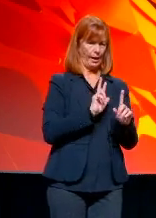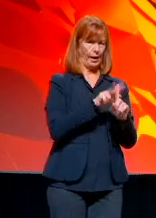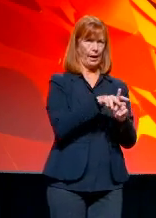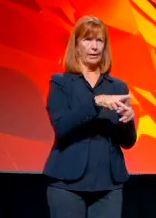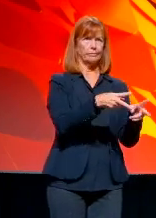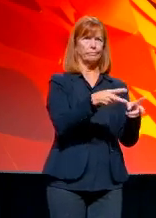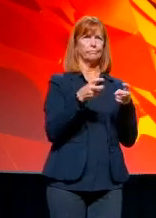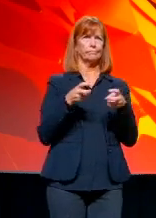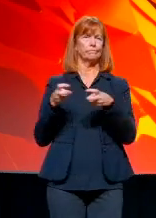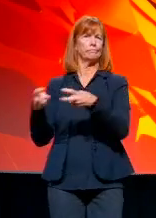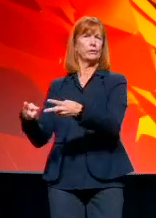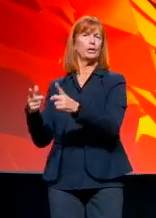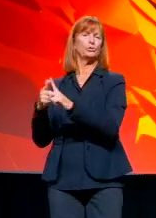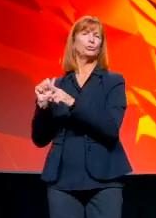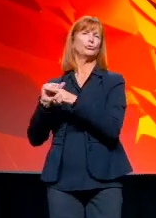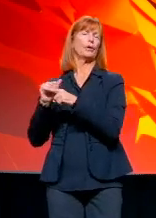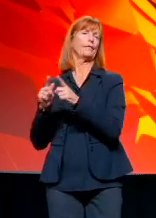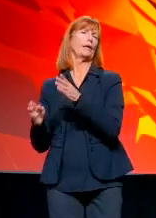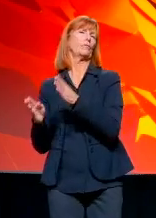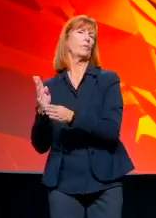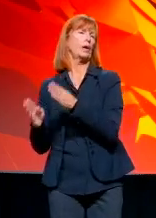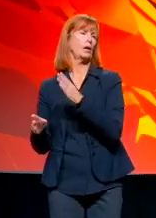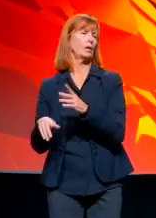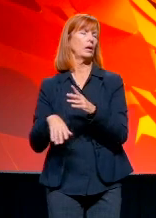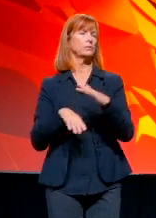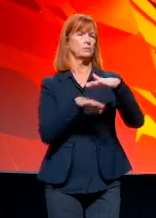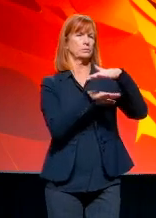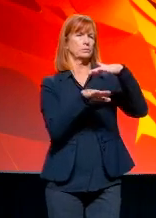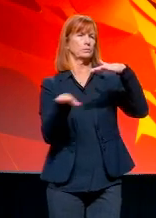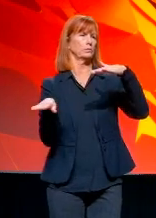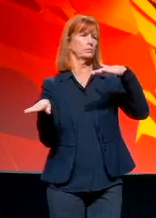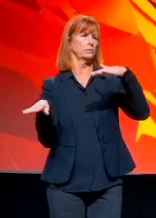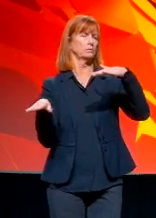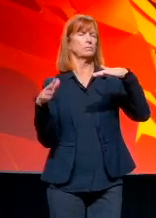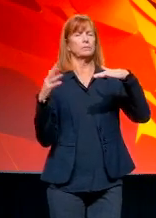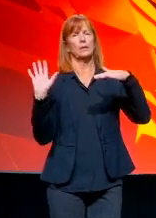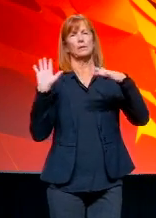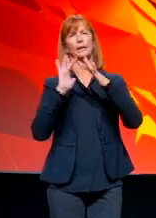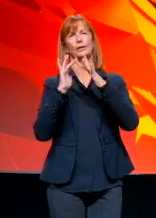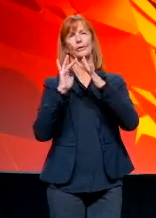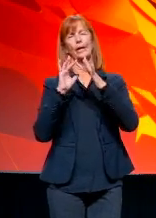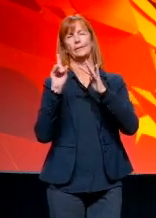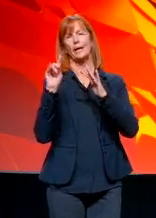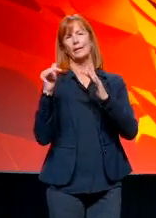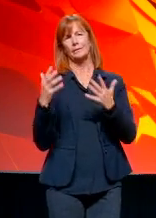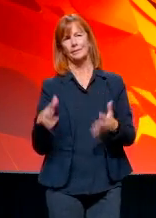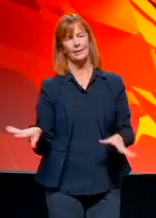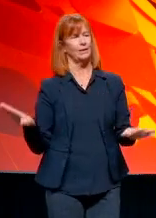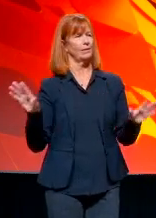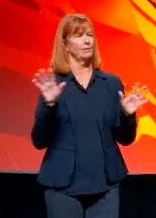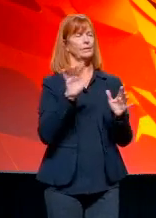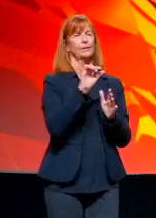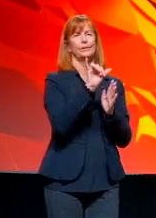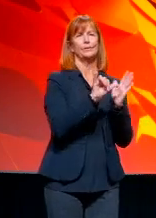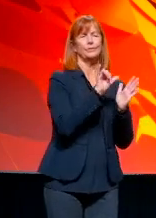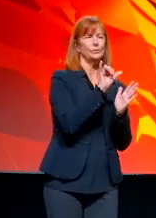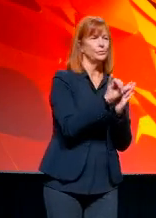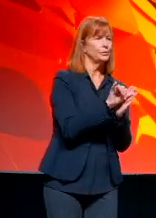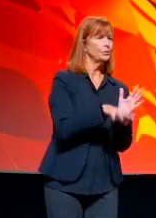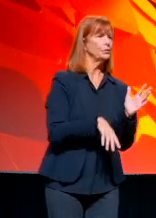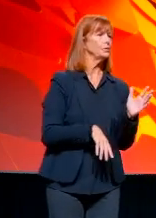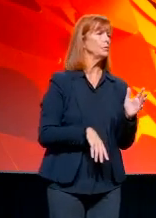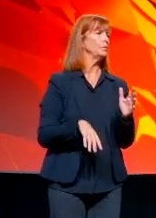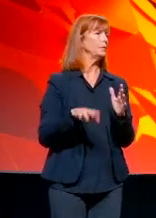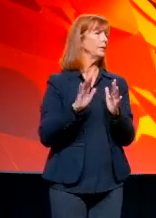our robotic foundation model. Of course, at the bottom, we still have the internet data, right? So like all the YouTube videos, like